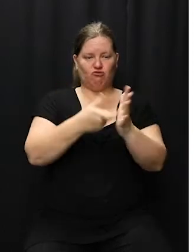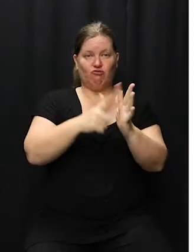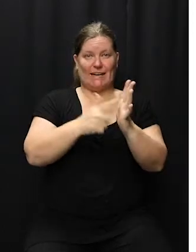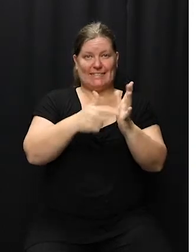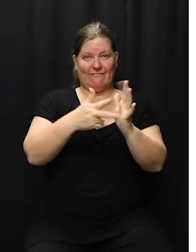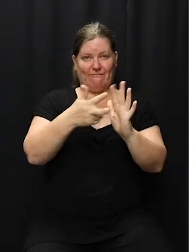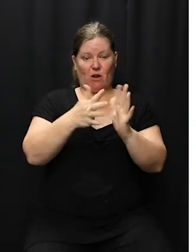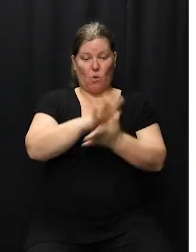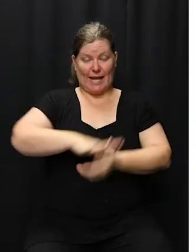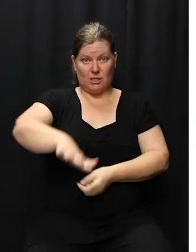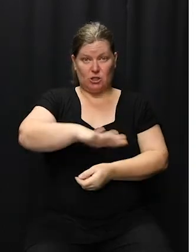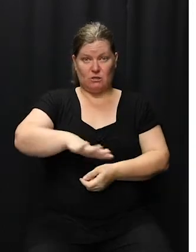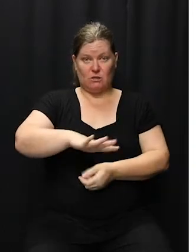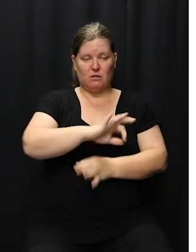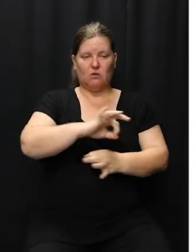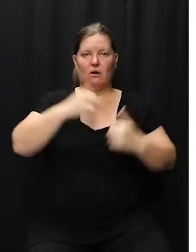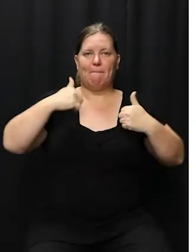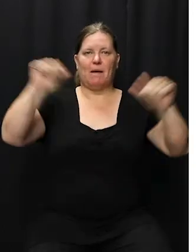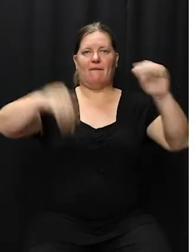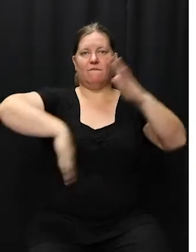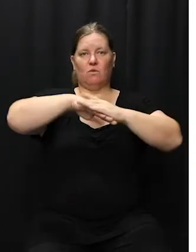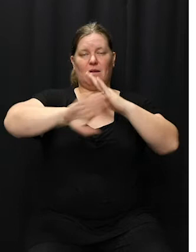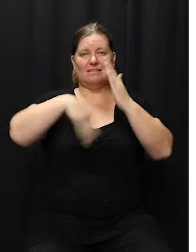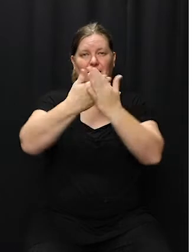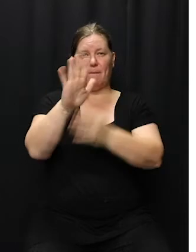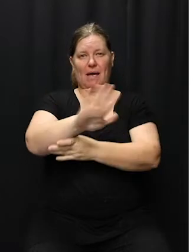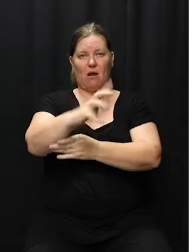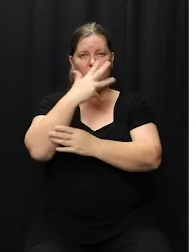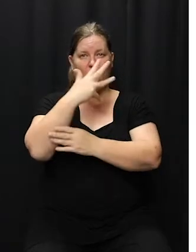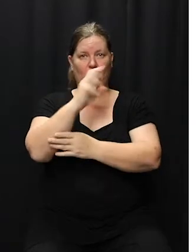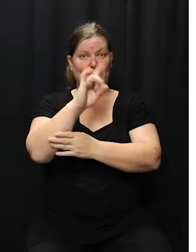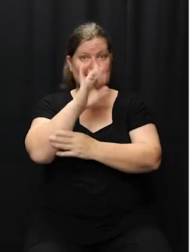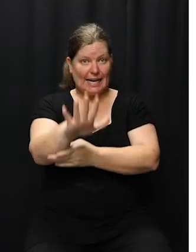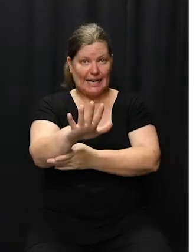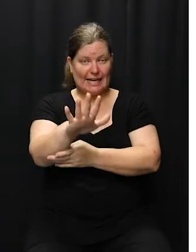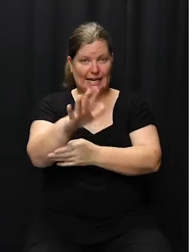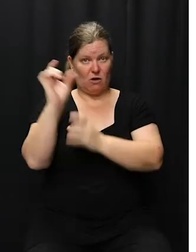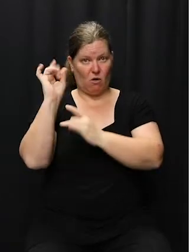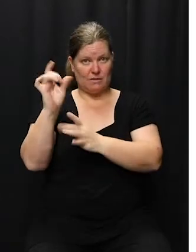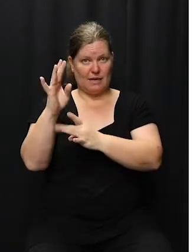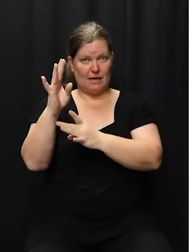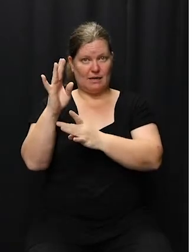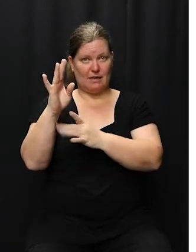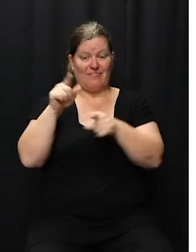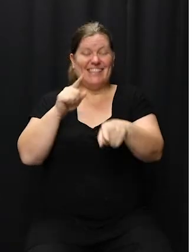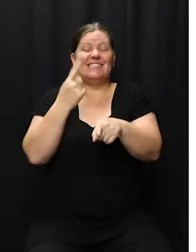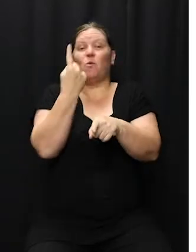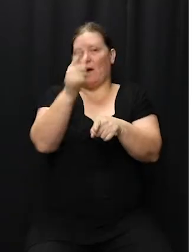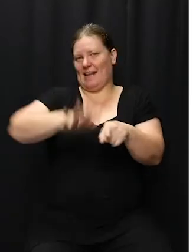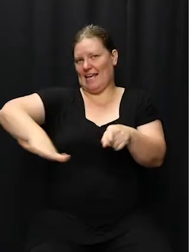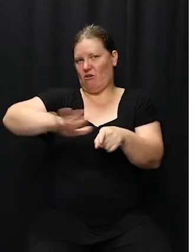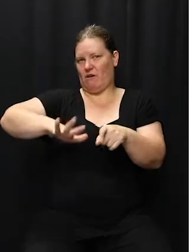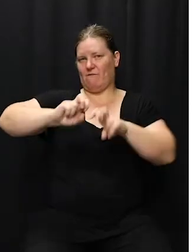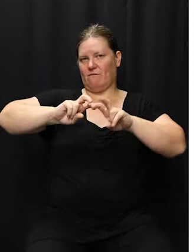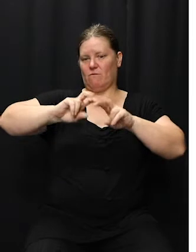location, they don't get complete mastery until about 9 or 10 in Auslan. This is one area we actually do